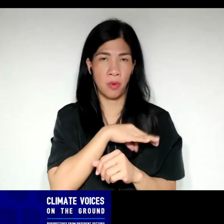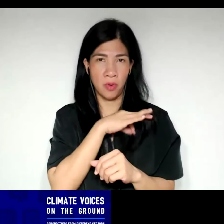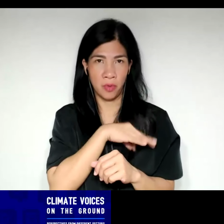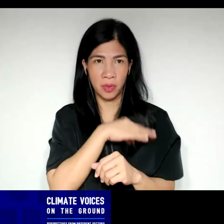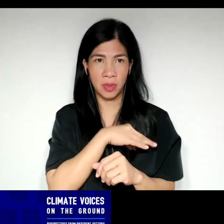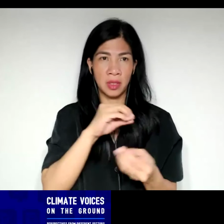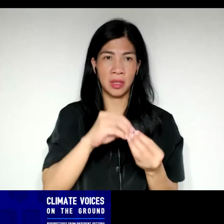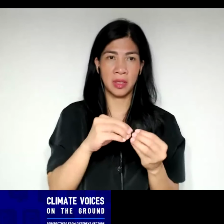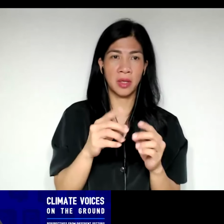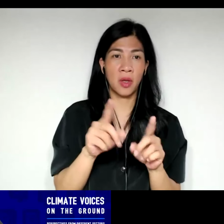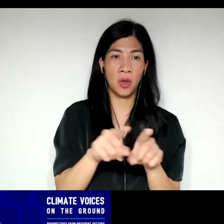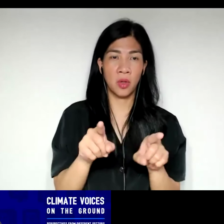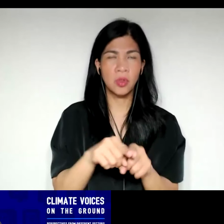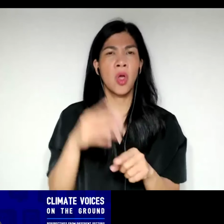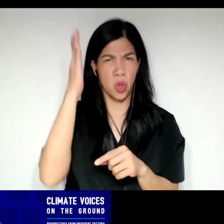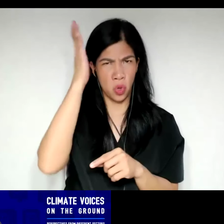and also they knew.